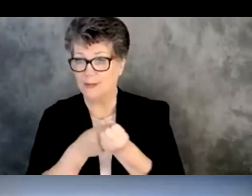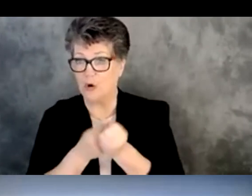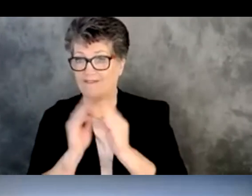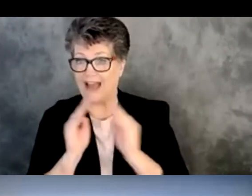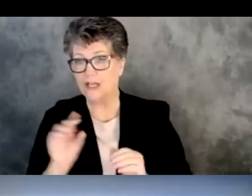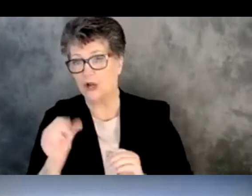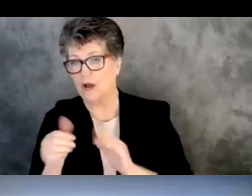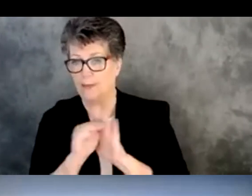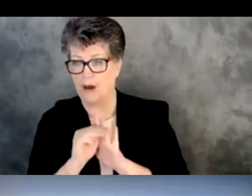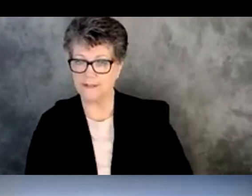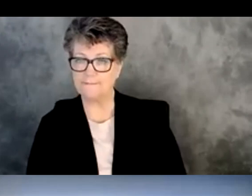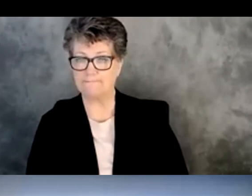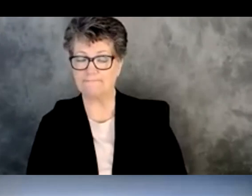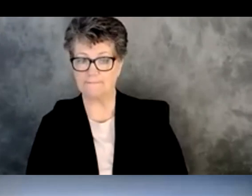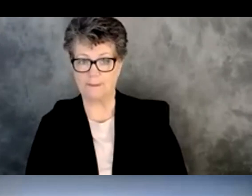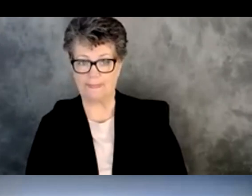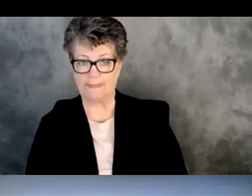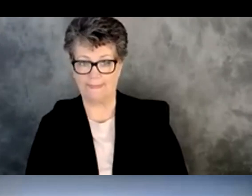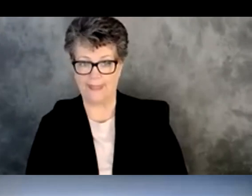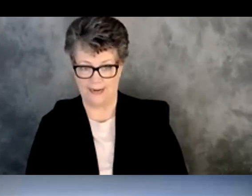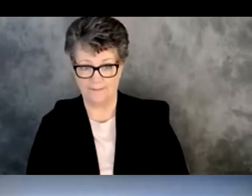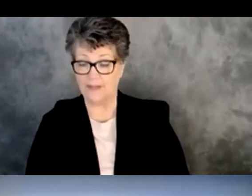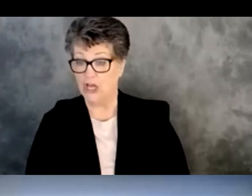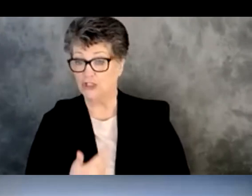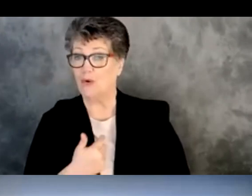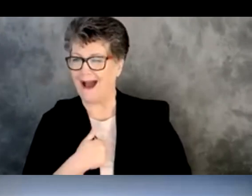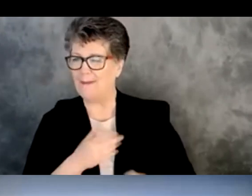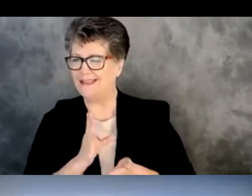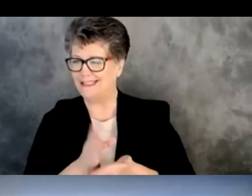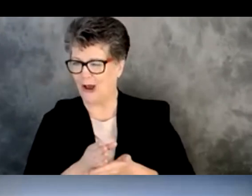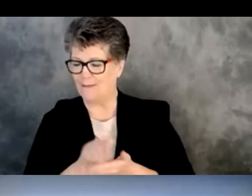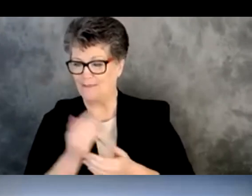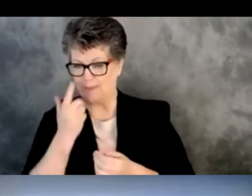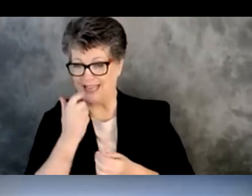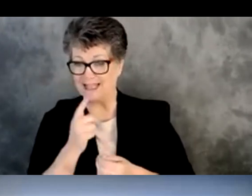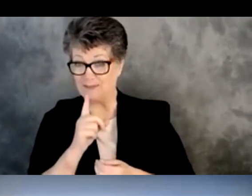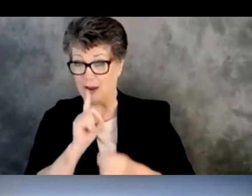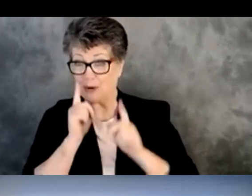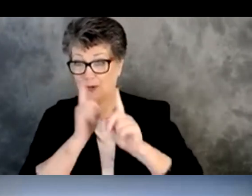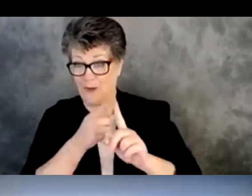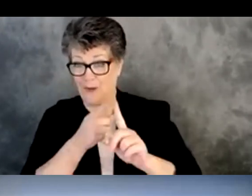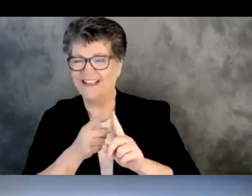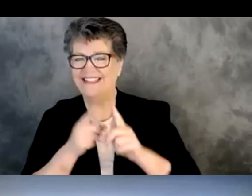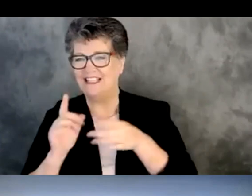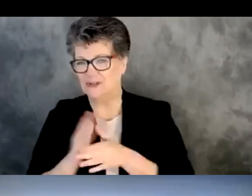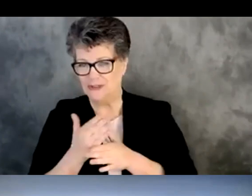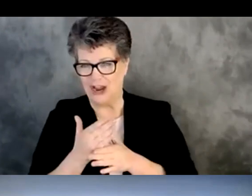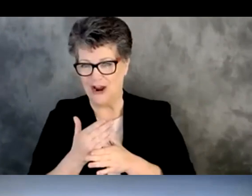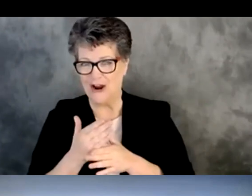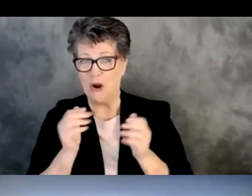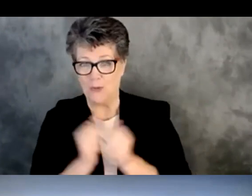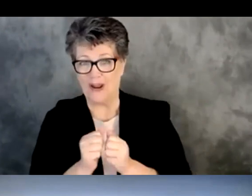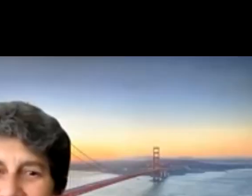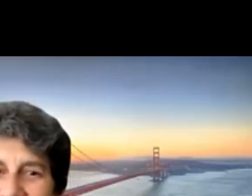or other models. So I am going to stop because my real goal here is to share with